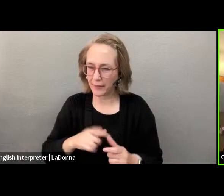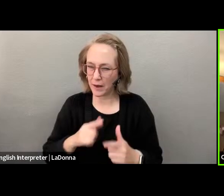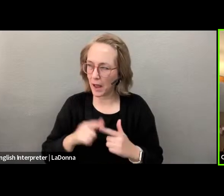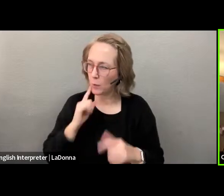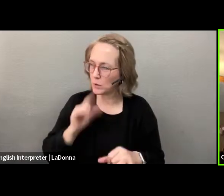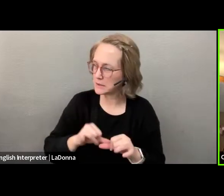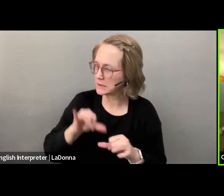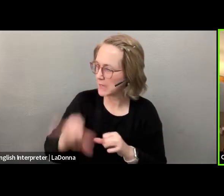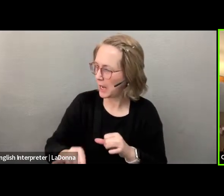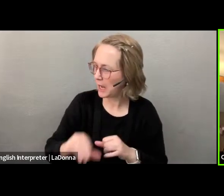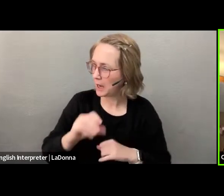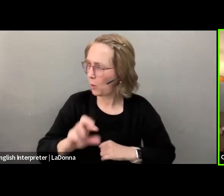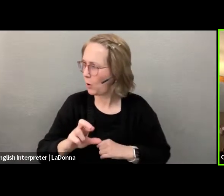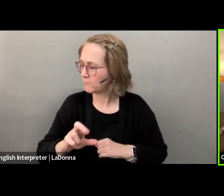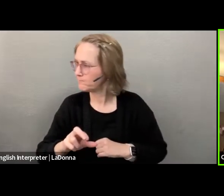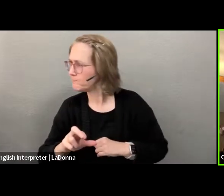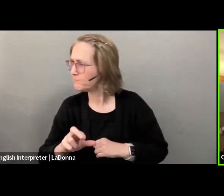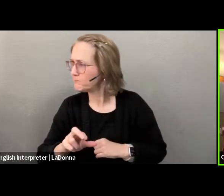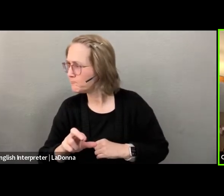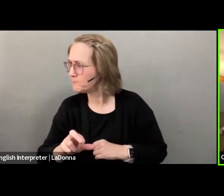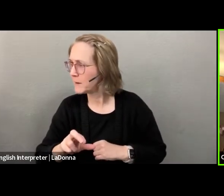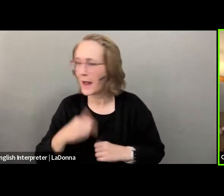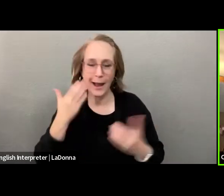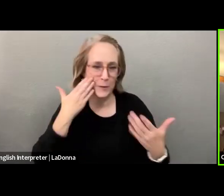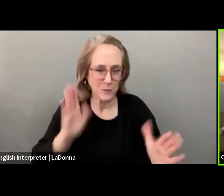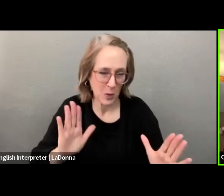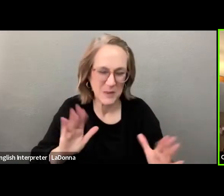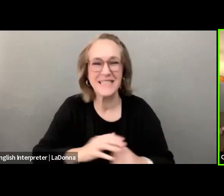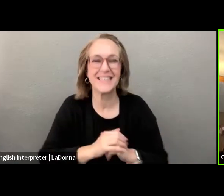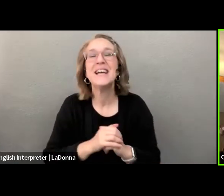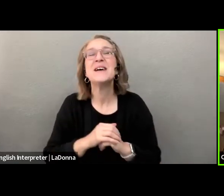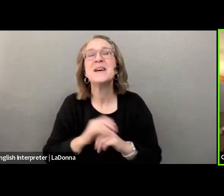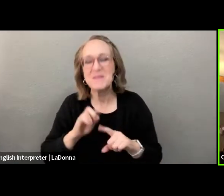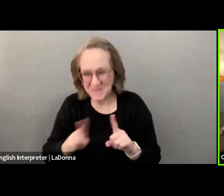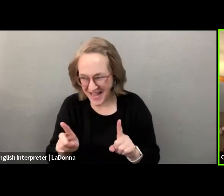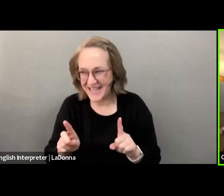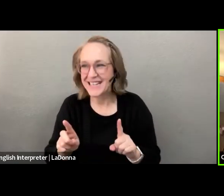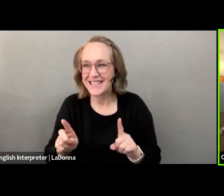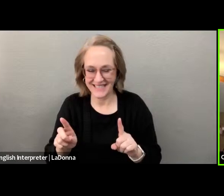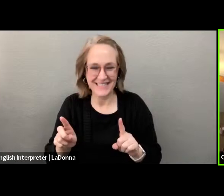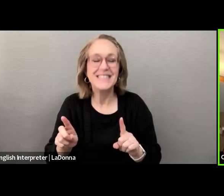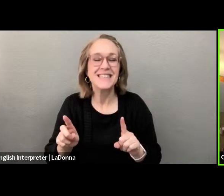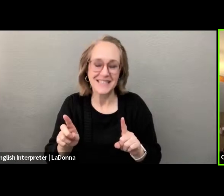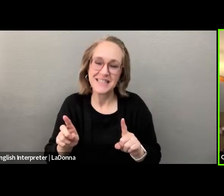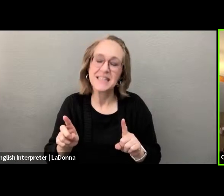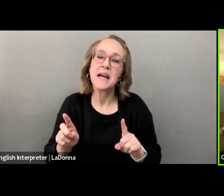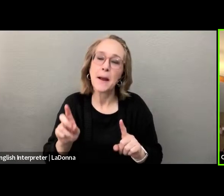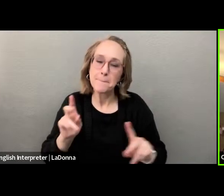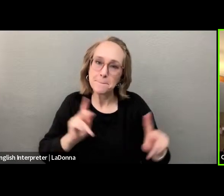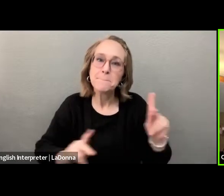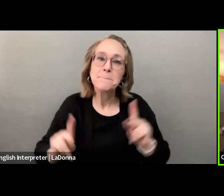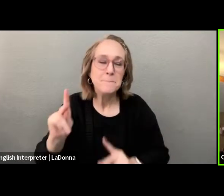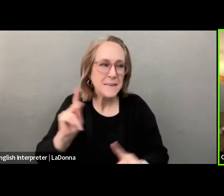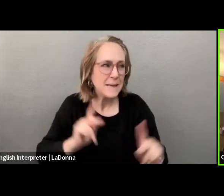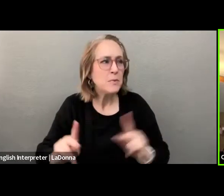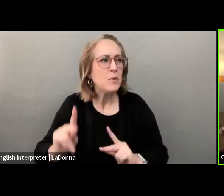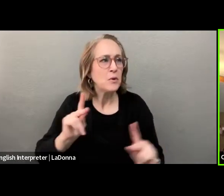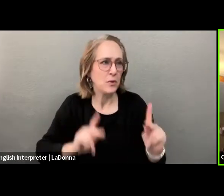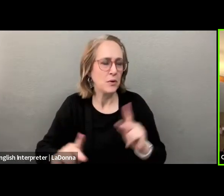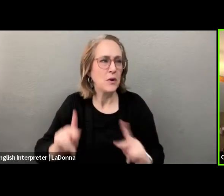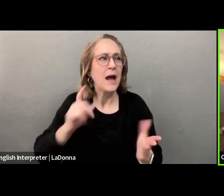sure what it is. But anyway, people have been less able to volunteer